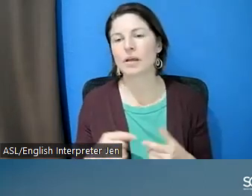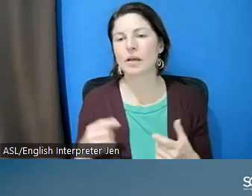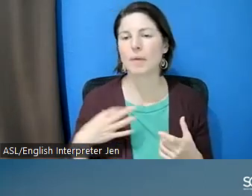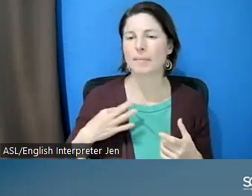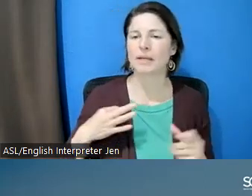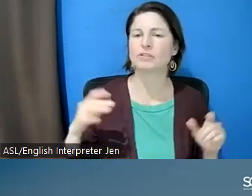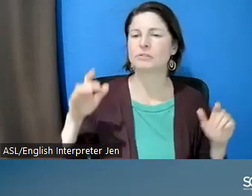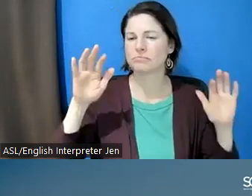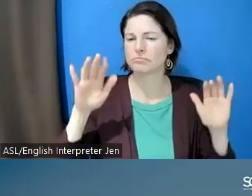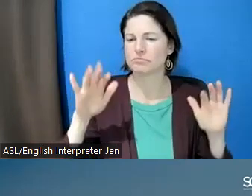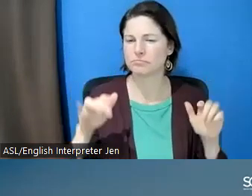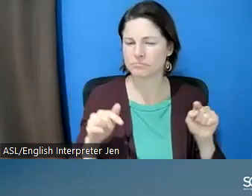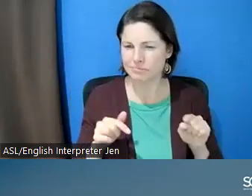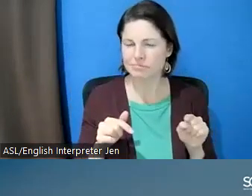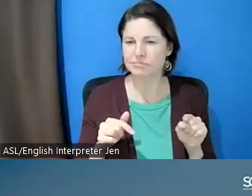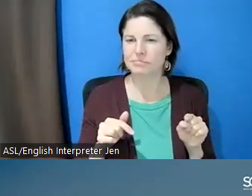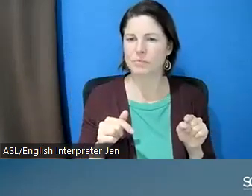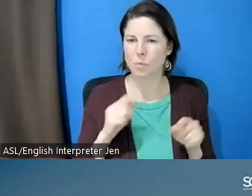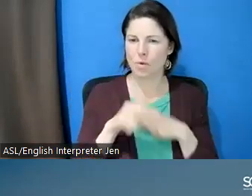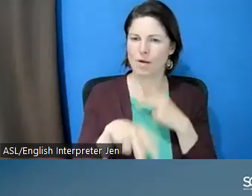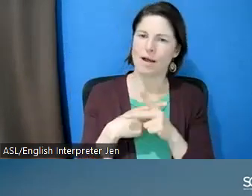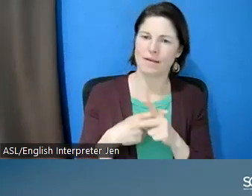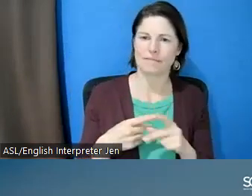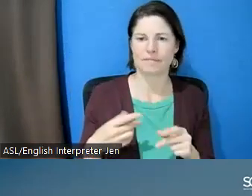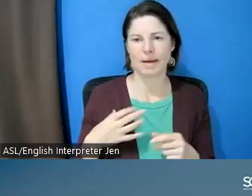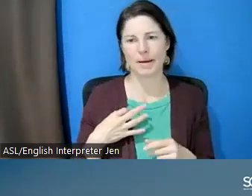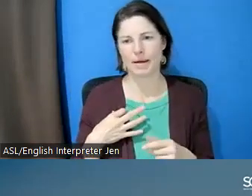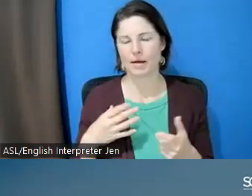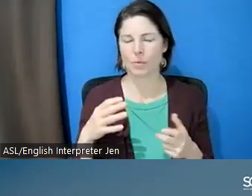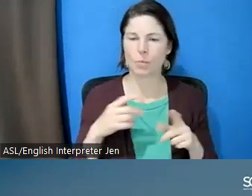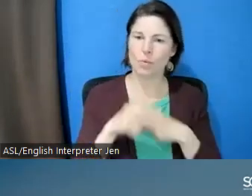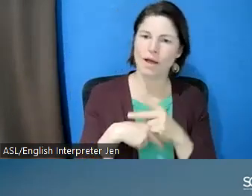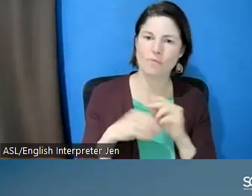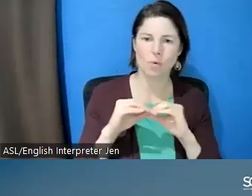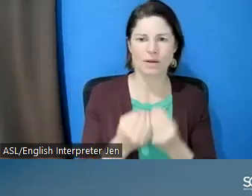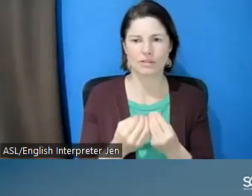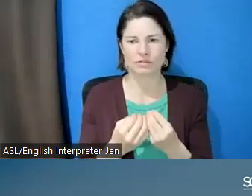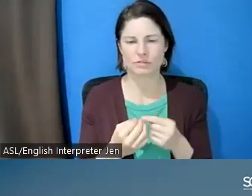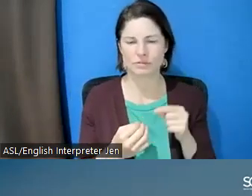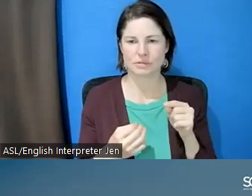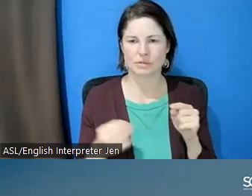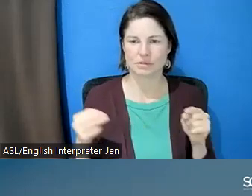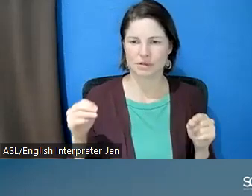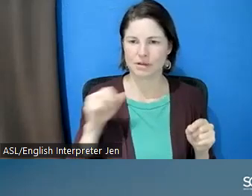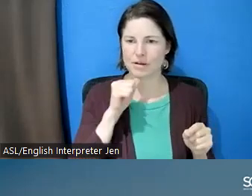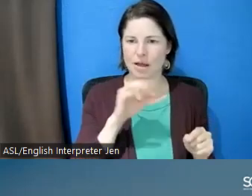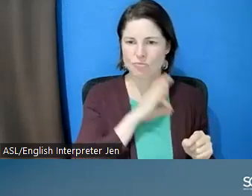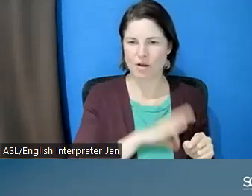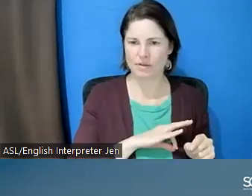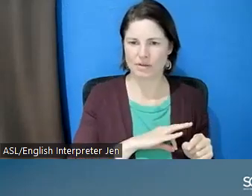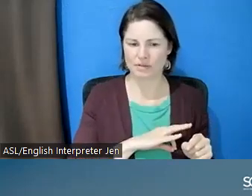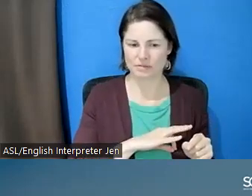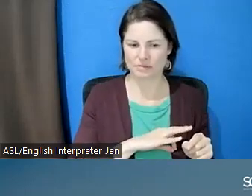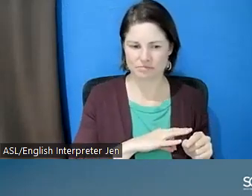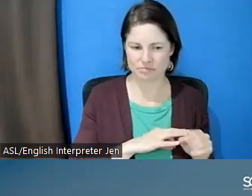you have. And so nonprofit wasn't really in the selection, but you know, you can select corporation.